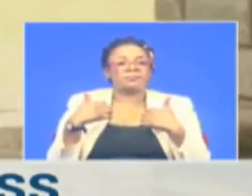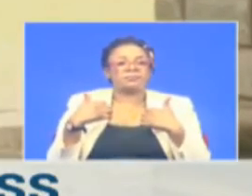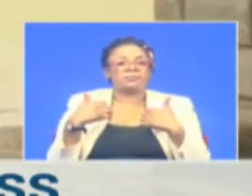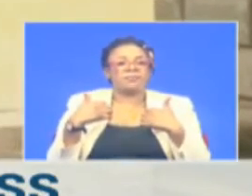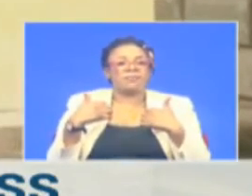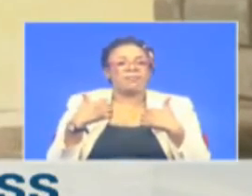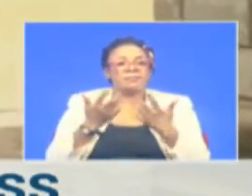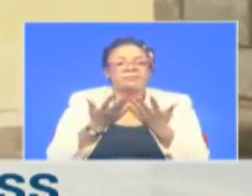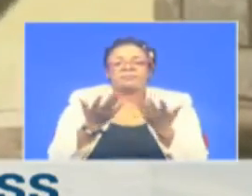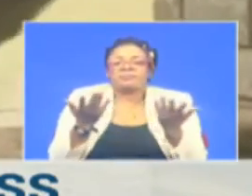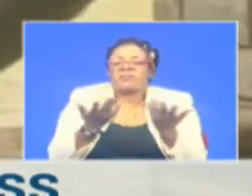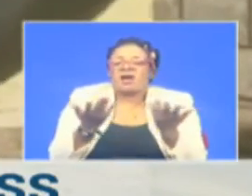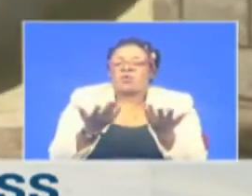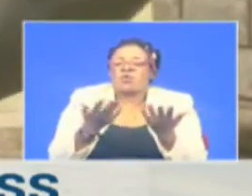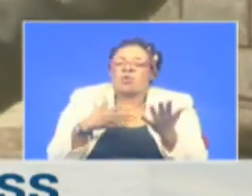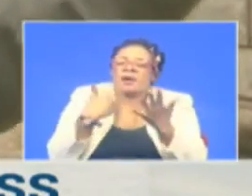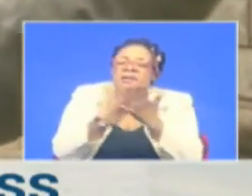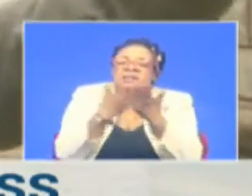has given himself up and saying,